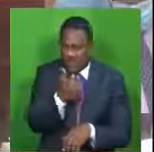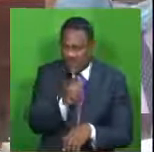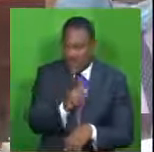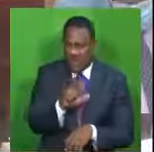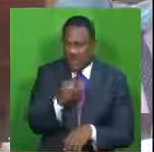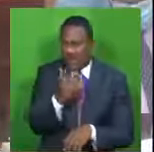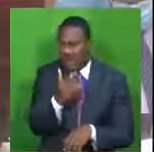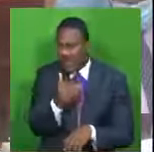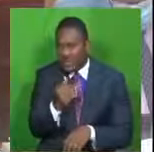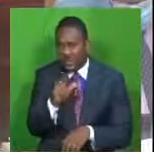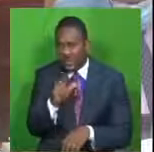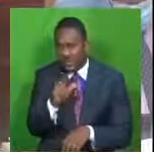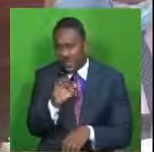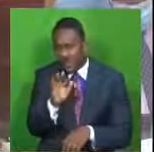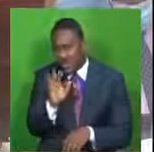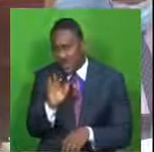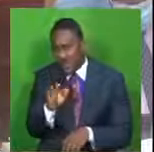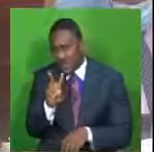2015,